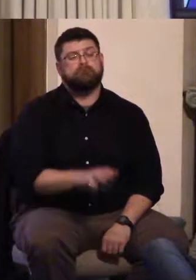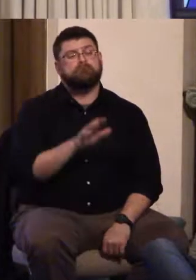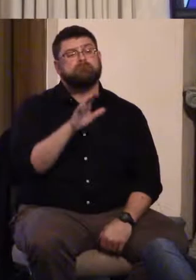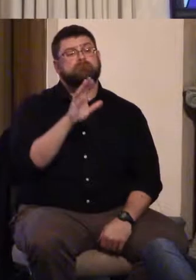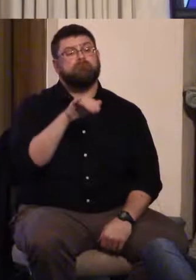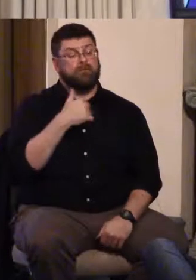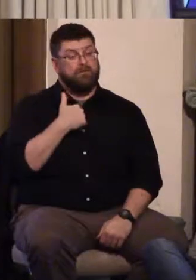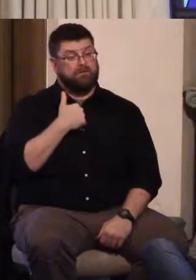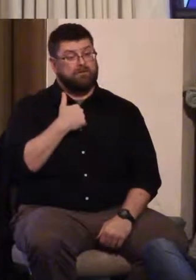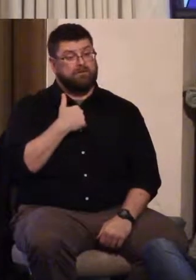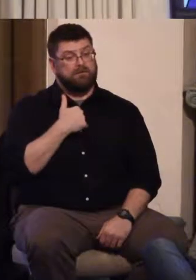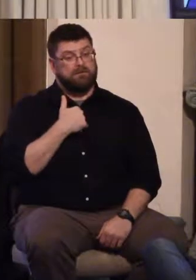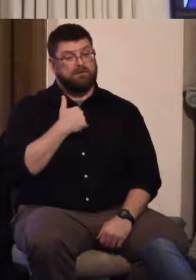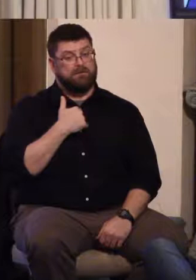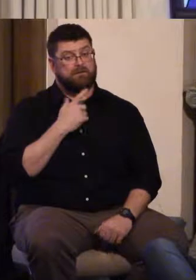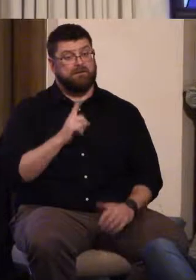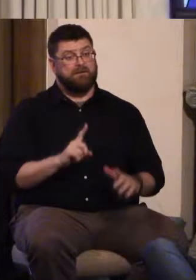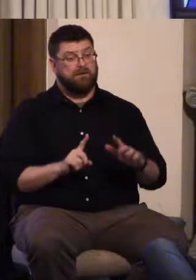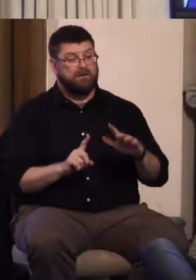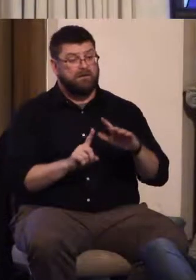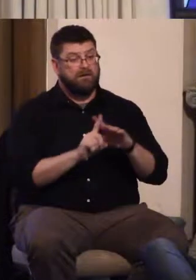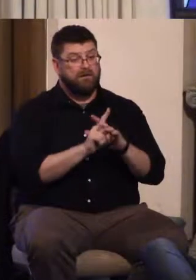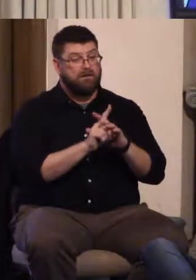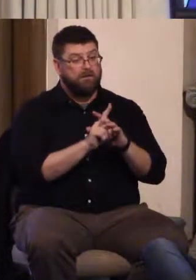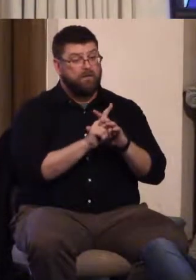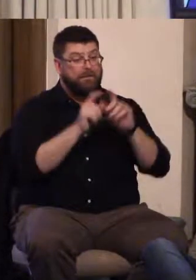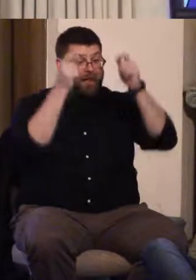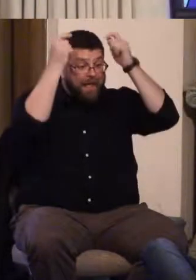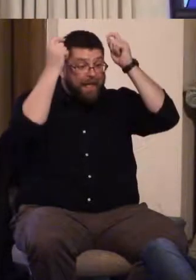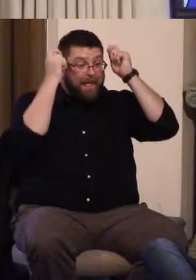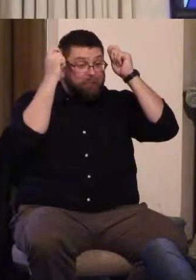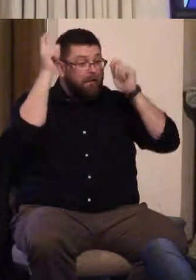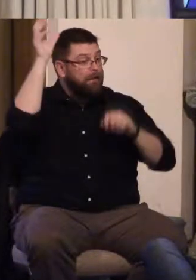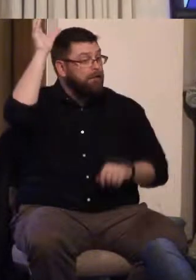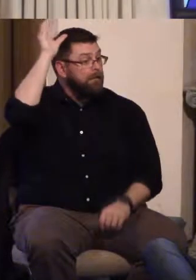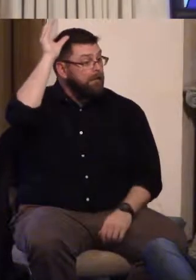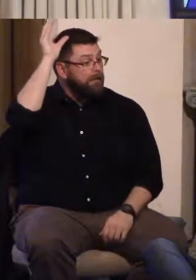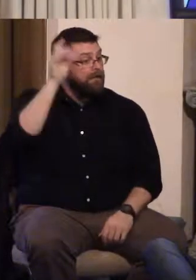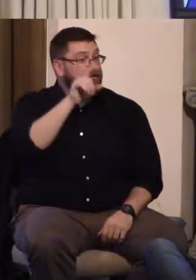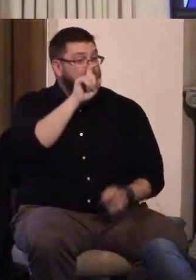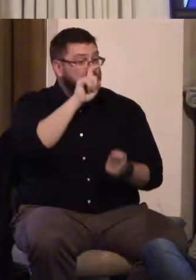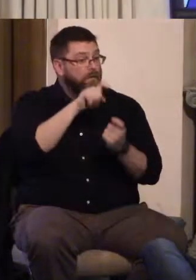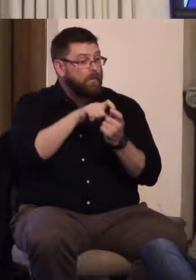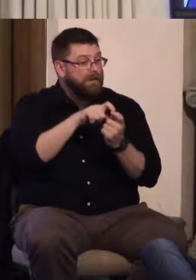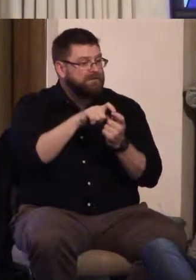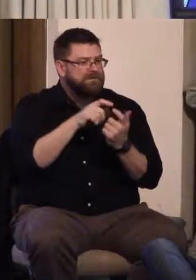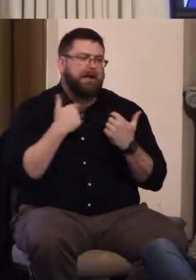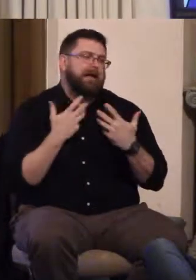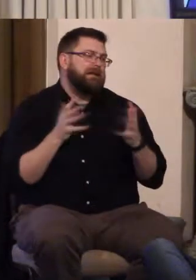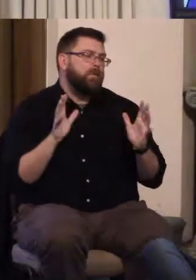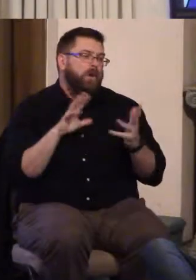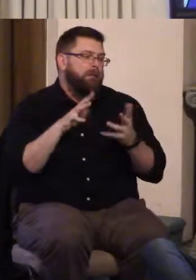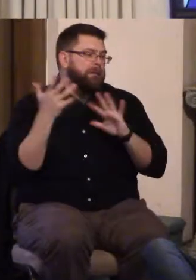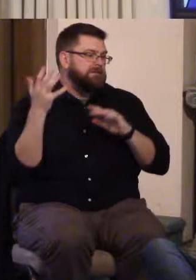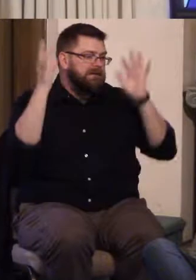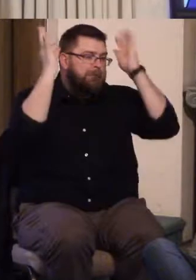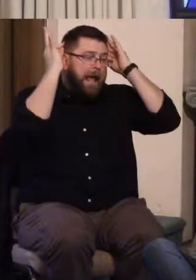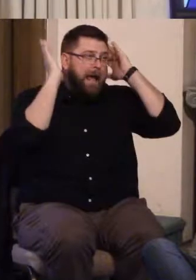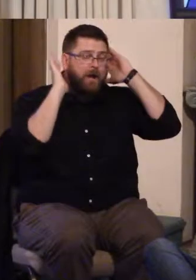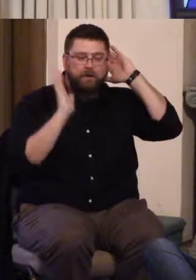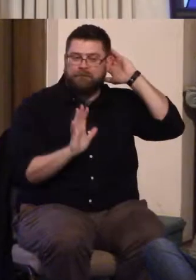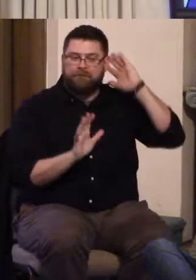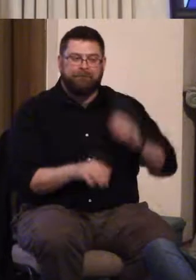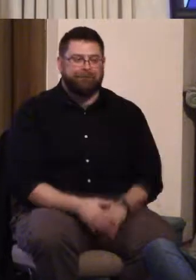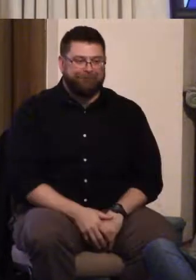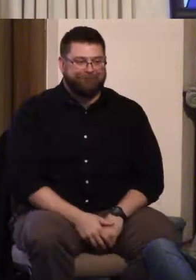And so I show up with a headband and a witch's hat on it. First of all, I didn't want to mess up my hair.